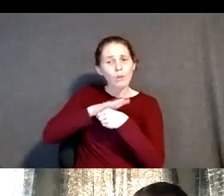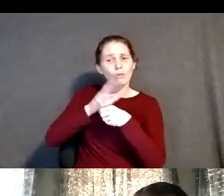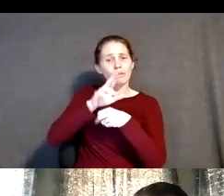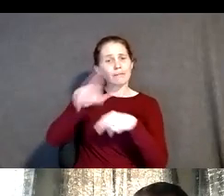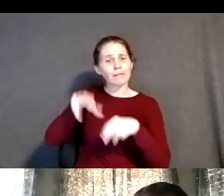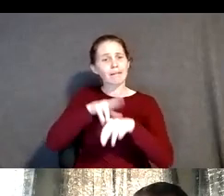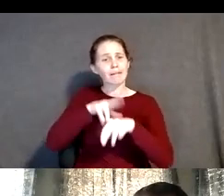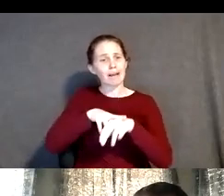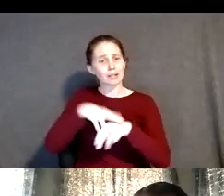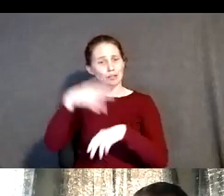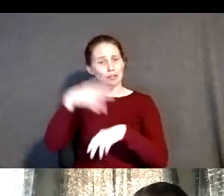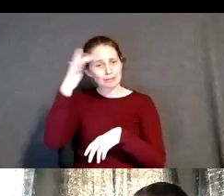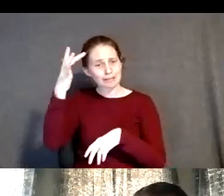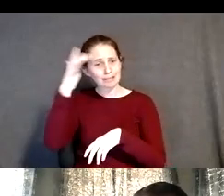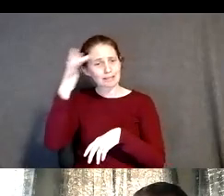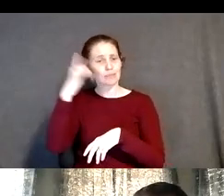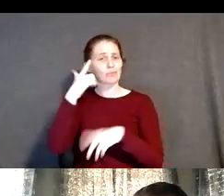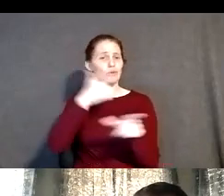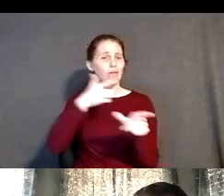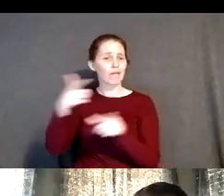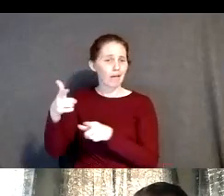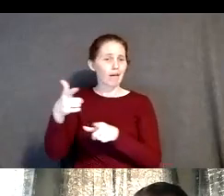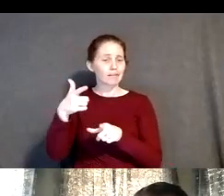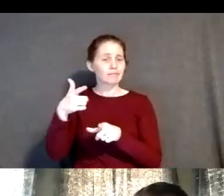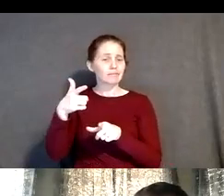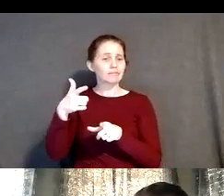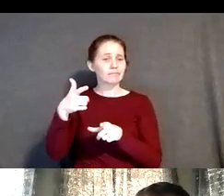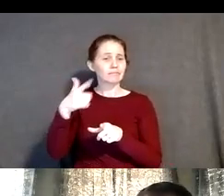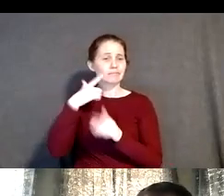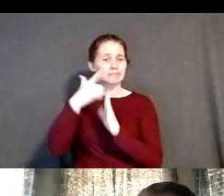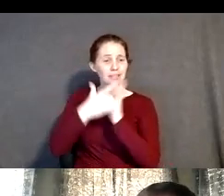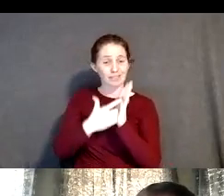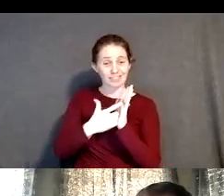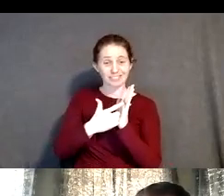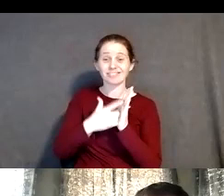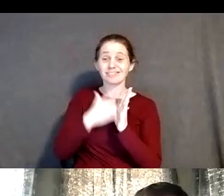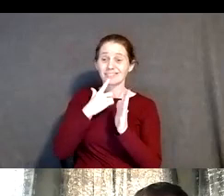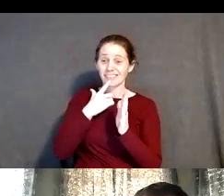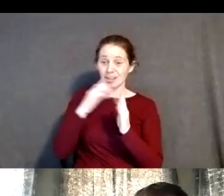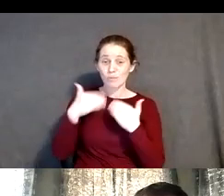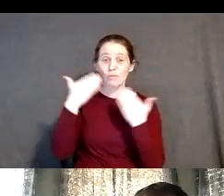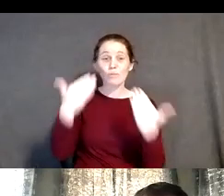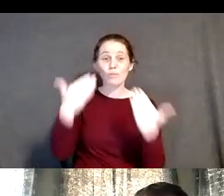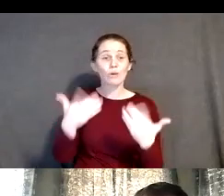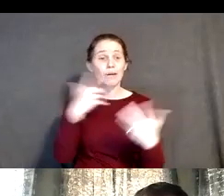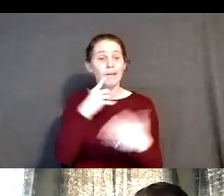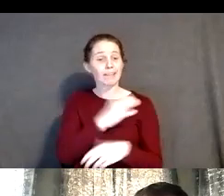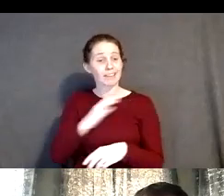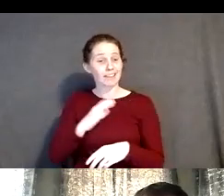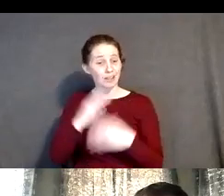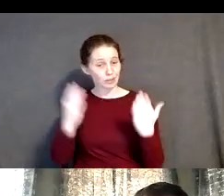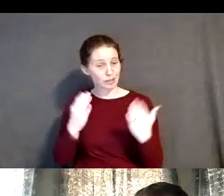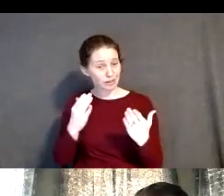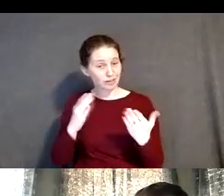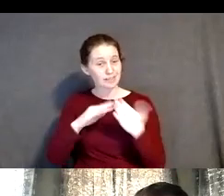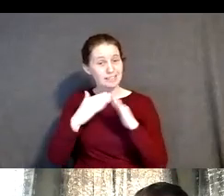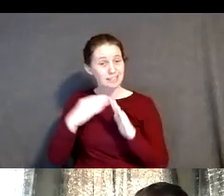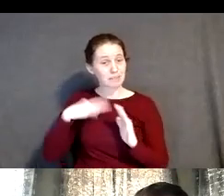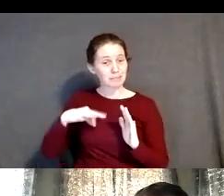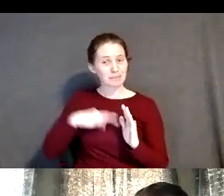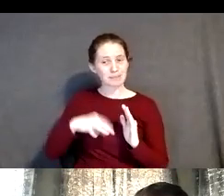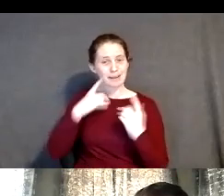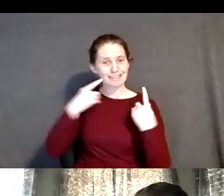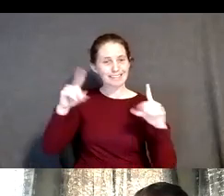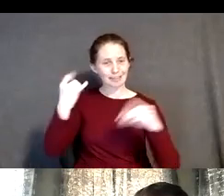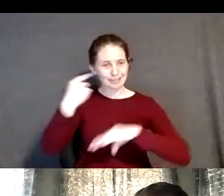gun legislation. And be it even further resolved that this council of the city of Pittsburgh hereby declares